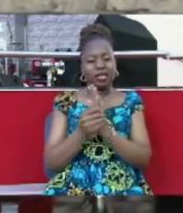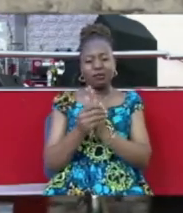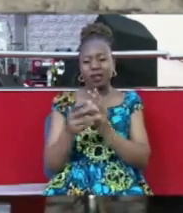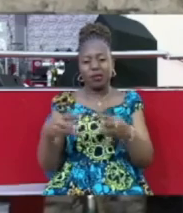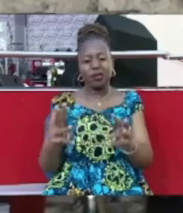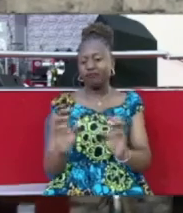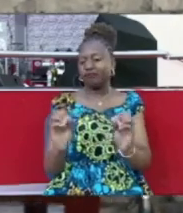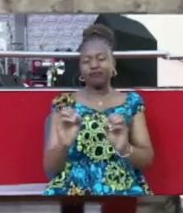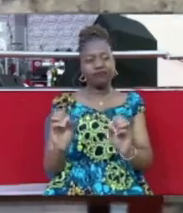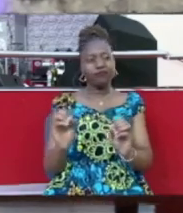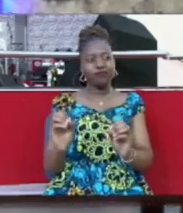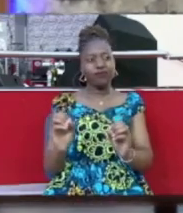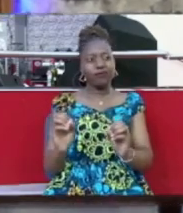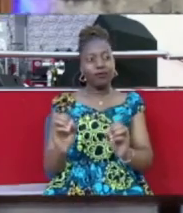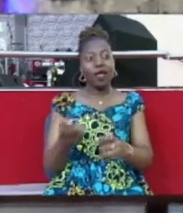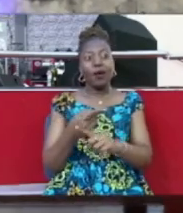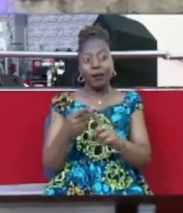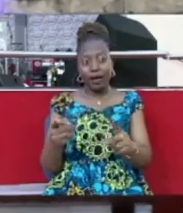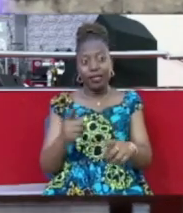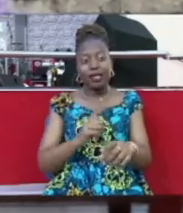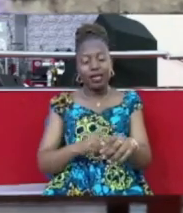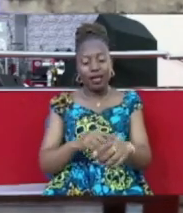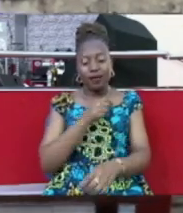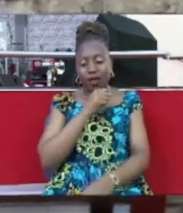techniques. But by the time he finished the song,